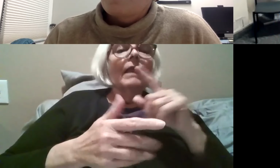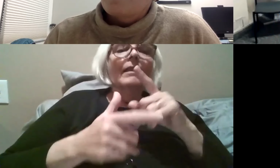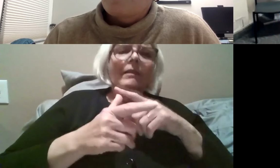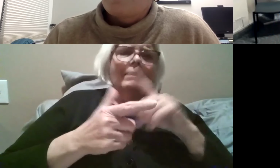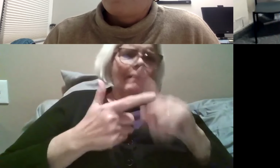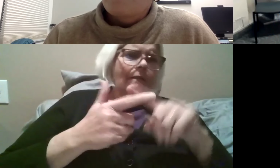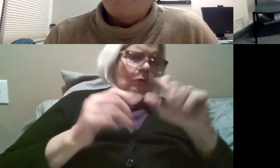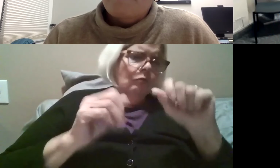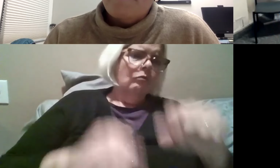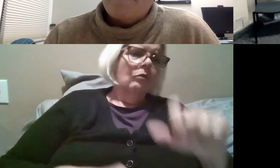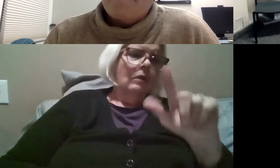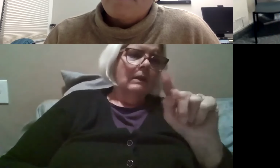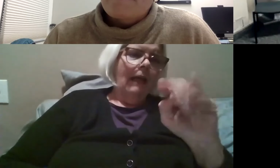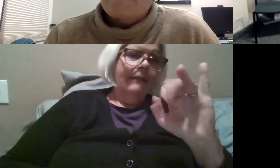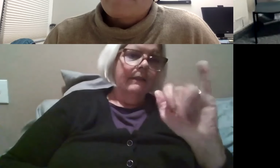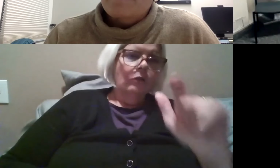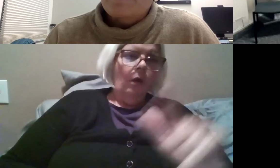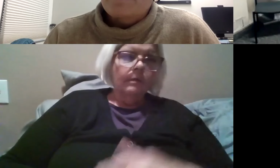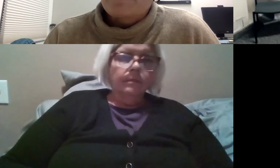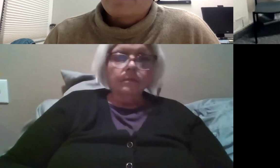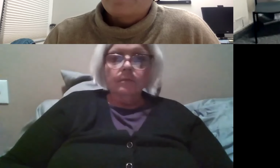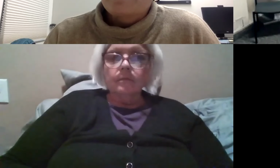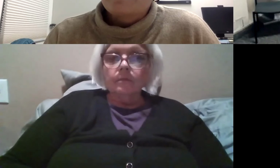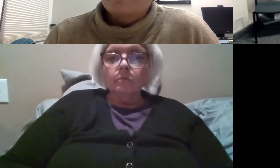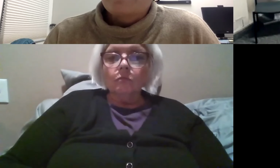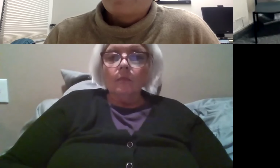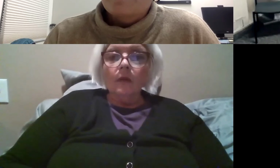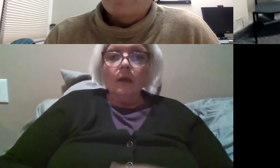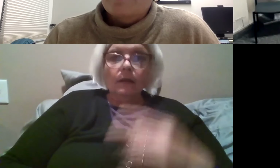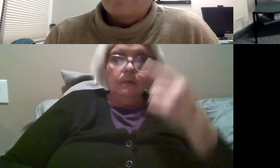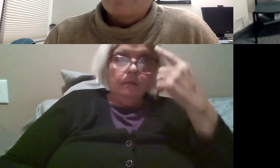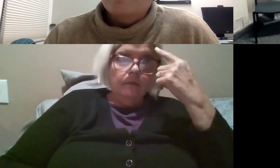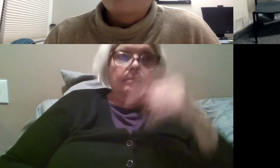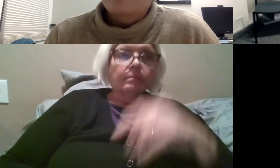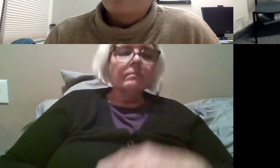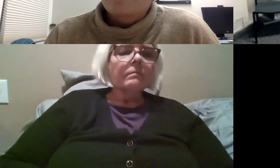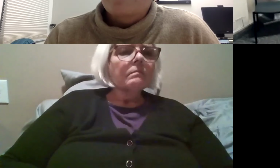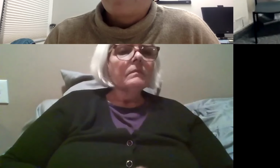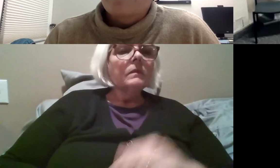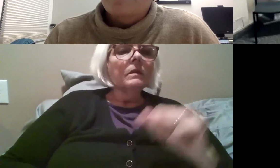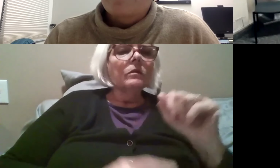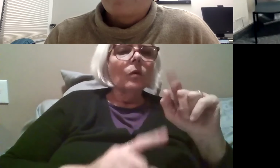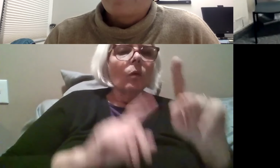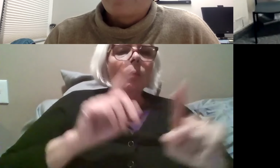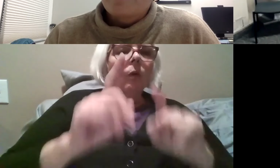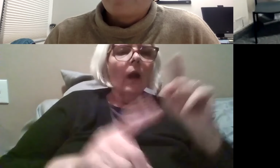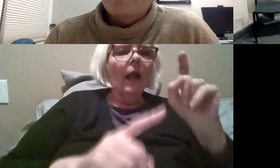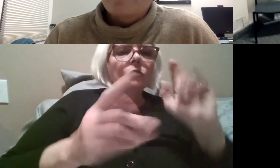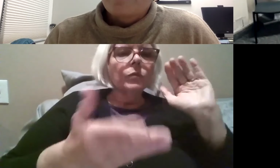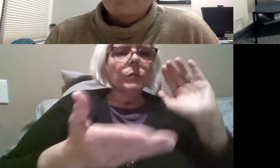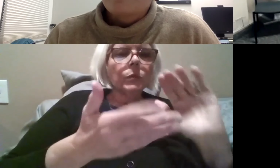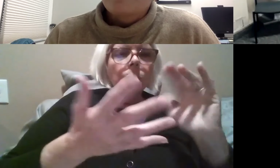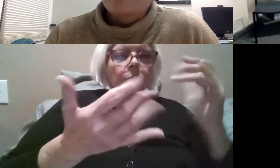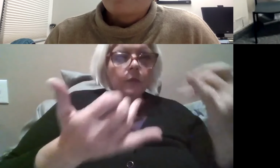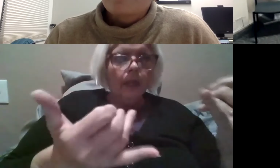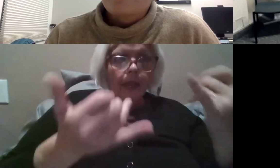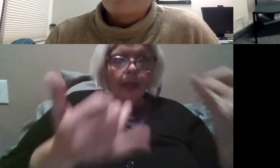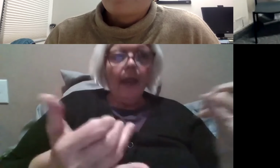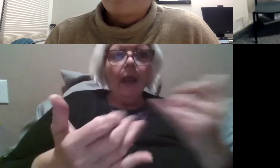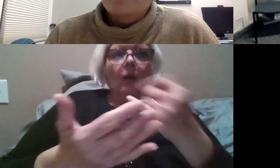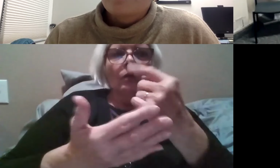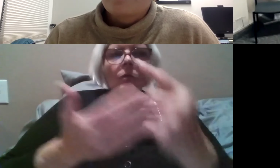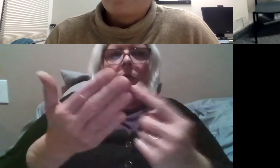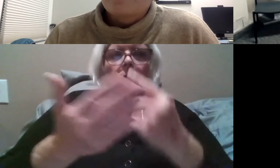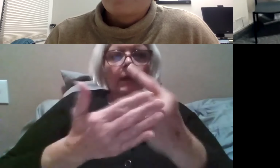Well, I think we're actually winding down with most of the questions, and it's been an hour, and I want to thank folks for joining. We had